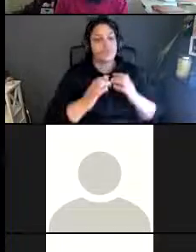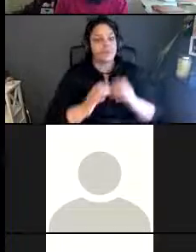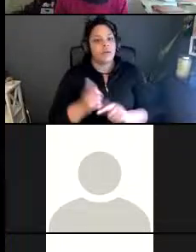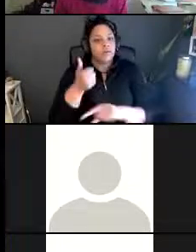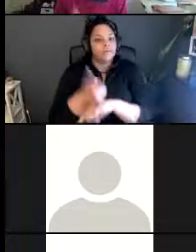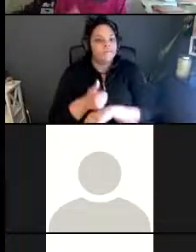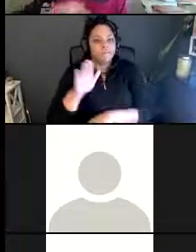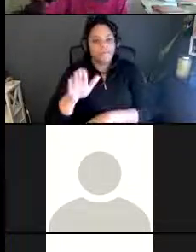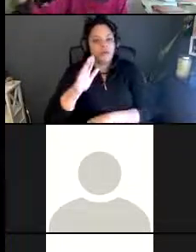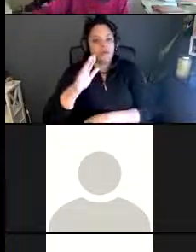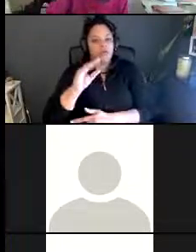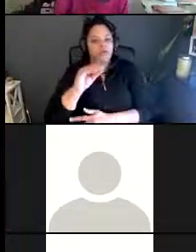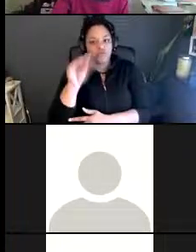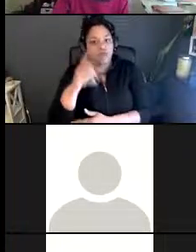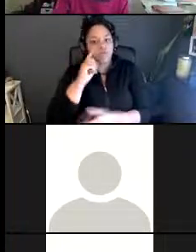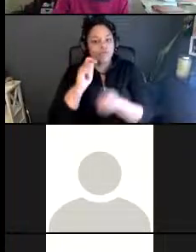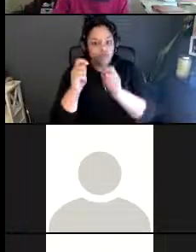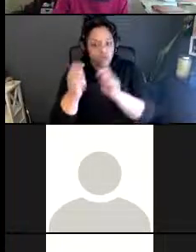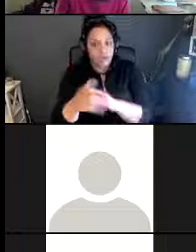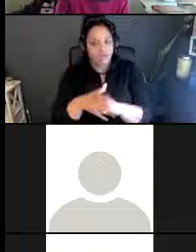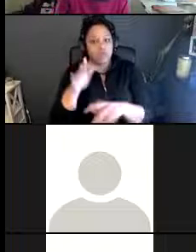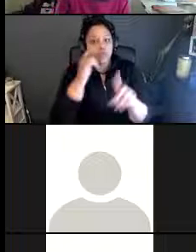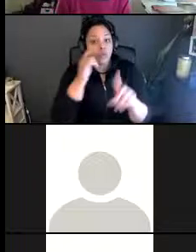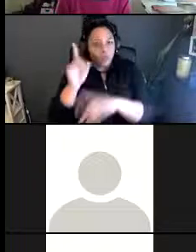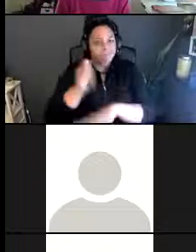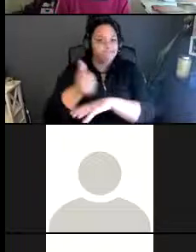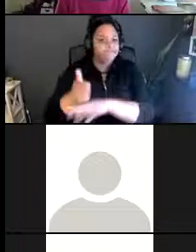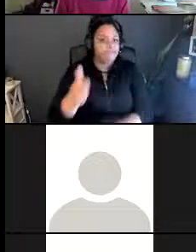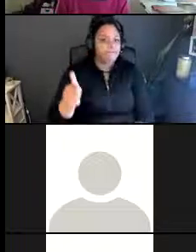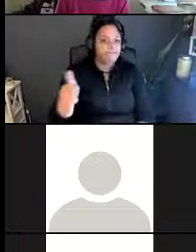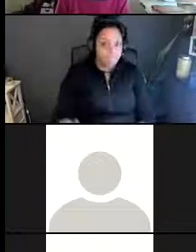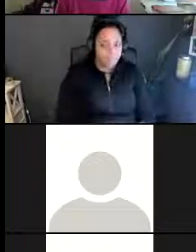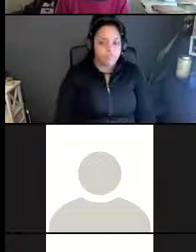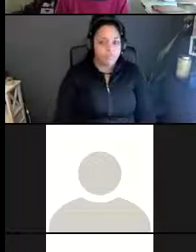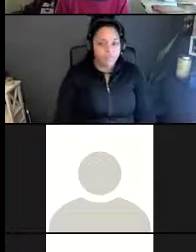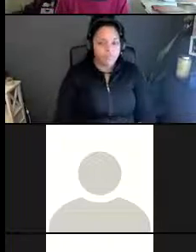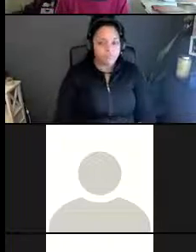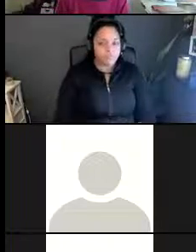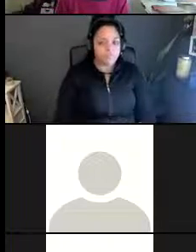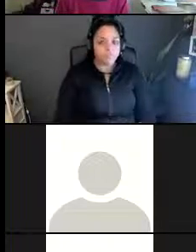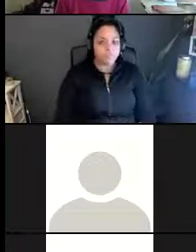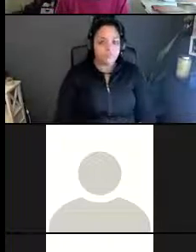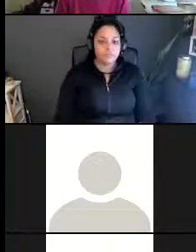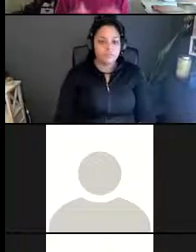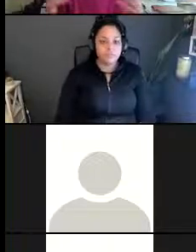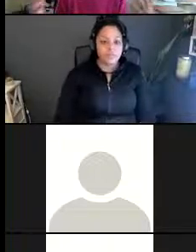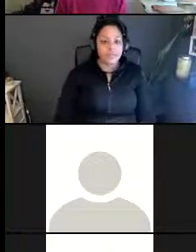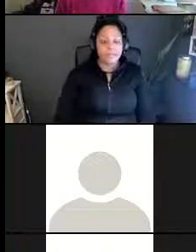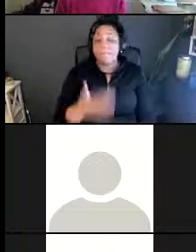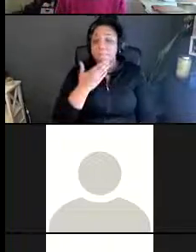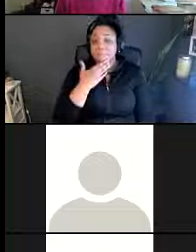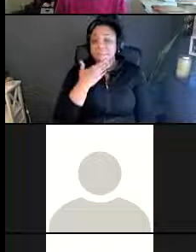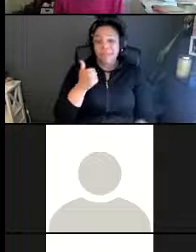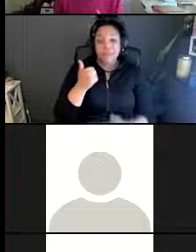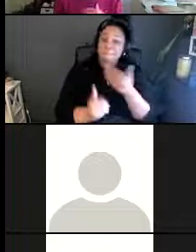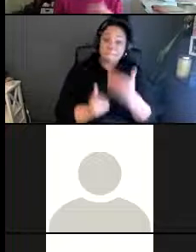of change and their own goals for change, and it's not only the best pace, it's the